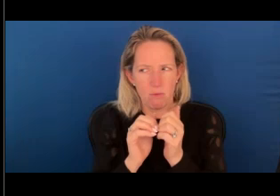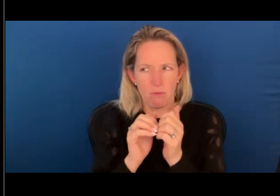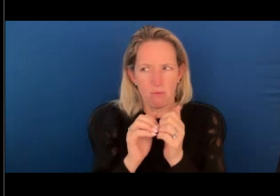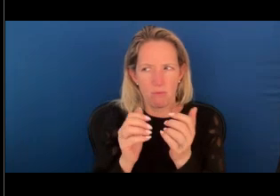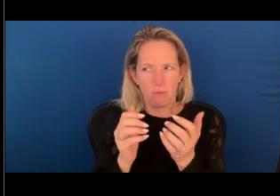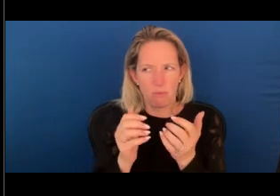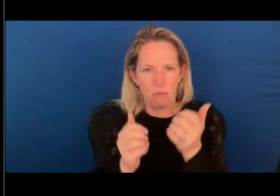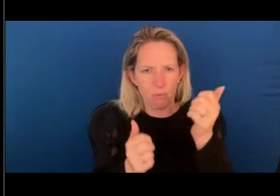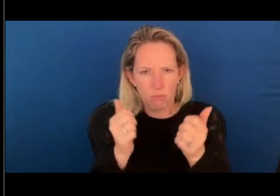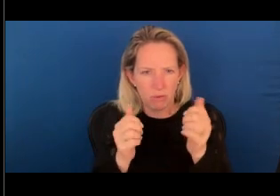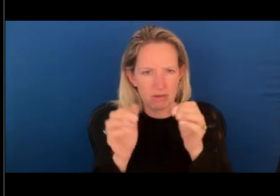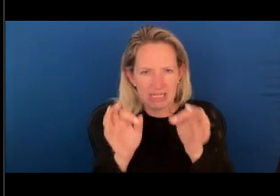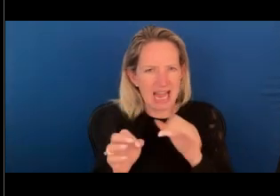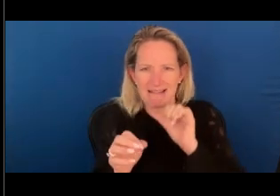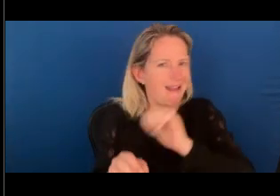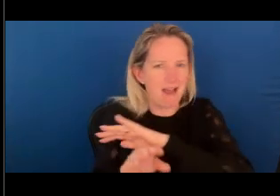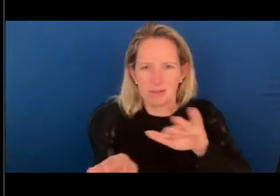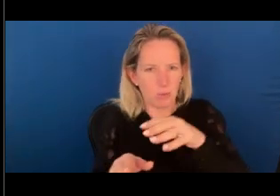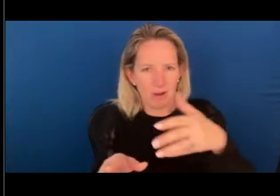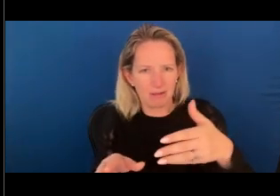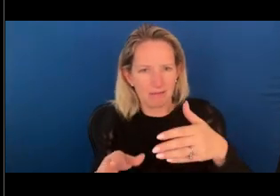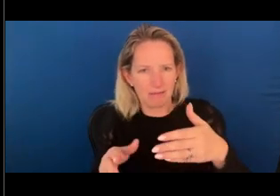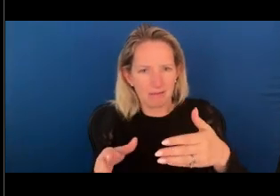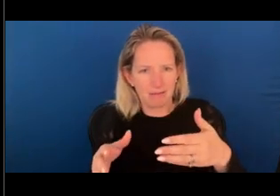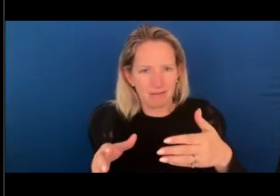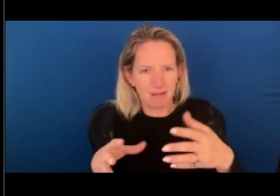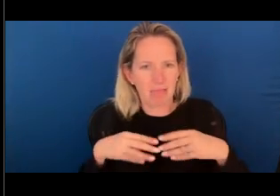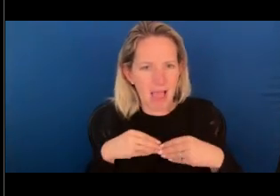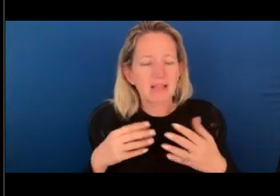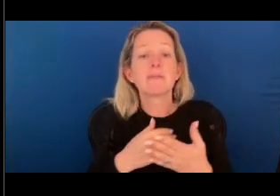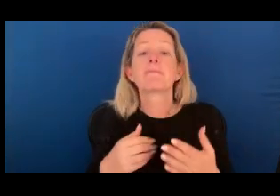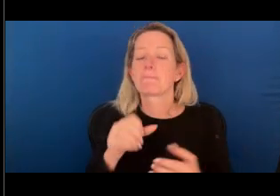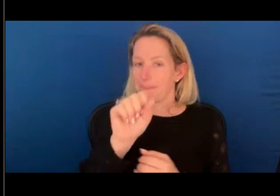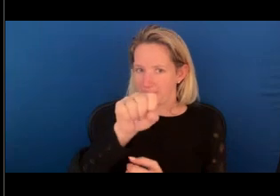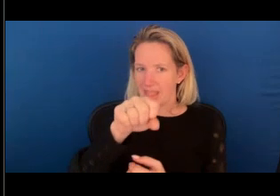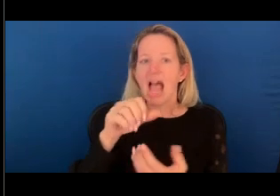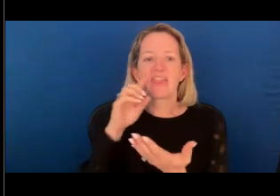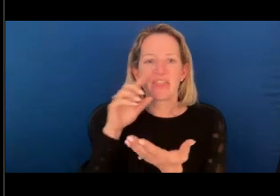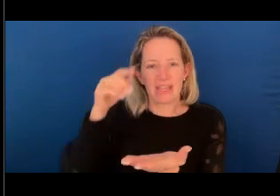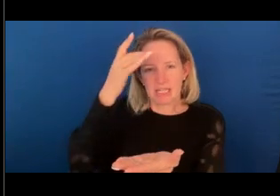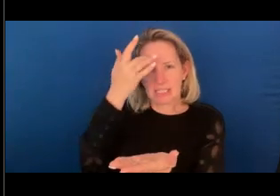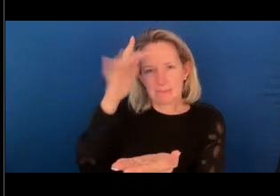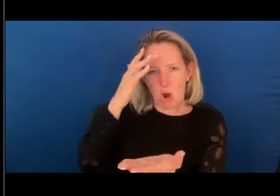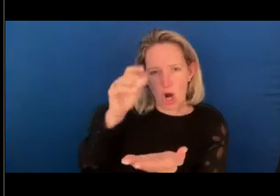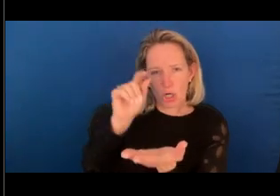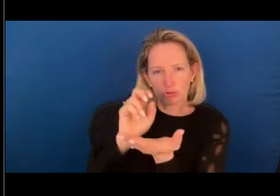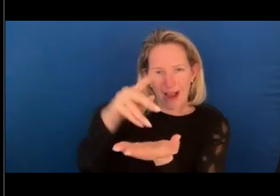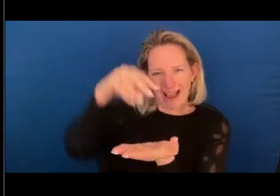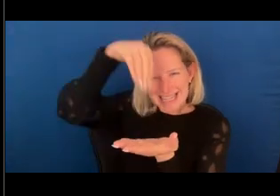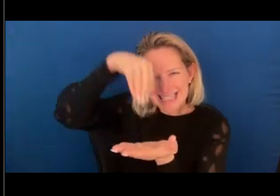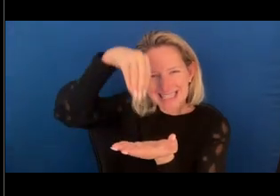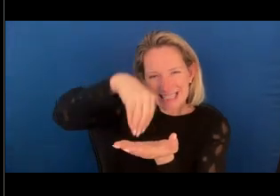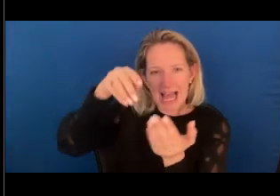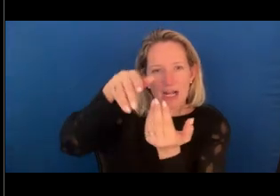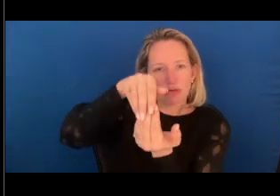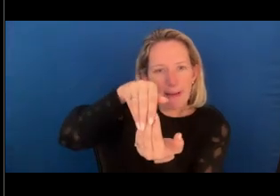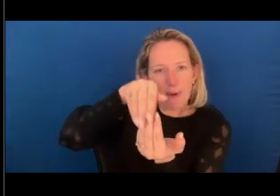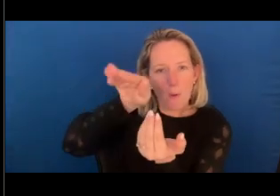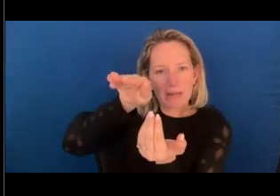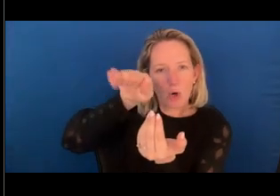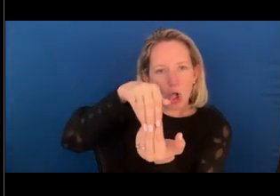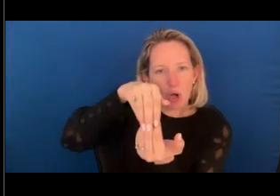still try to bring the particles to the robot, and then we'll probably have some sort of smart track that opens or closes into